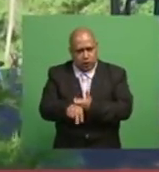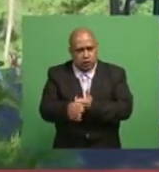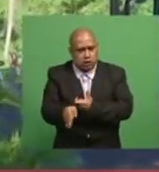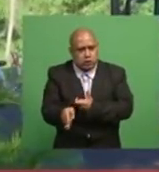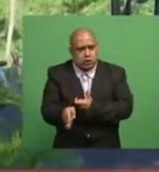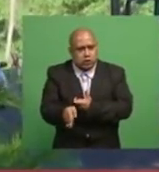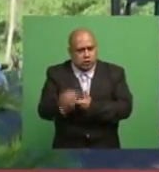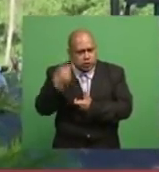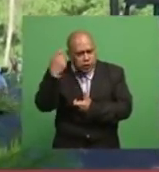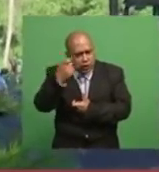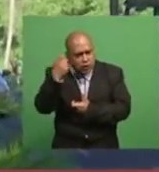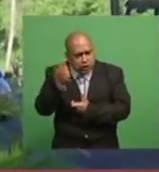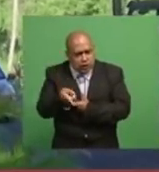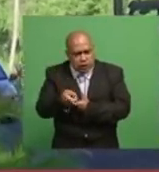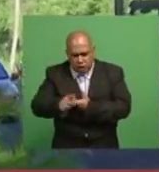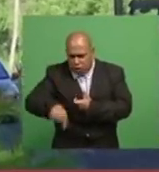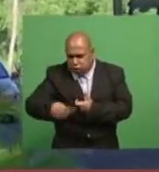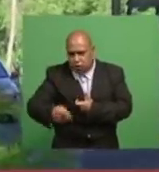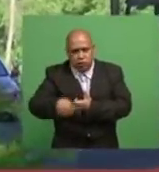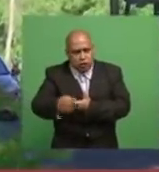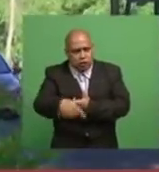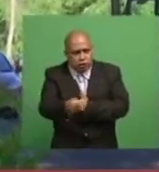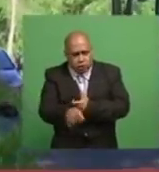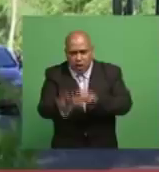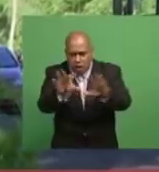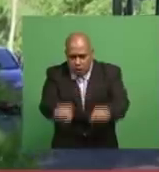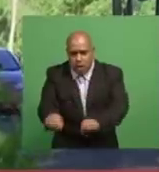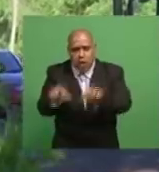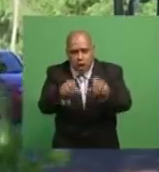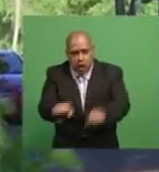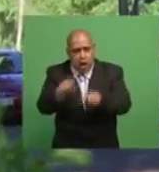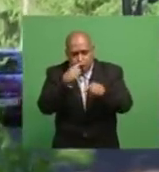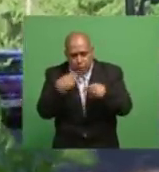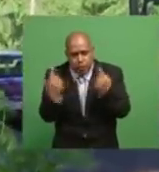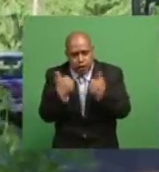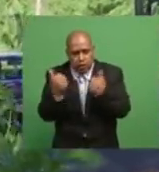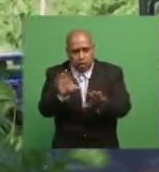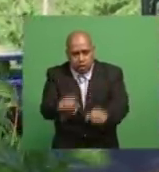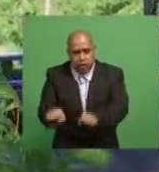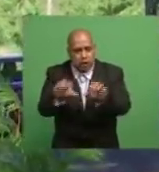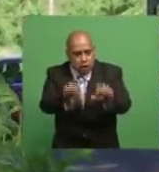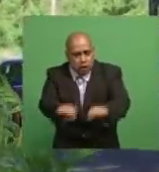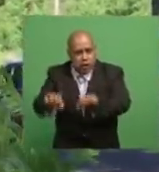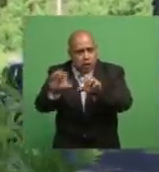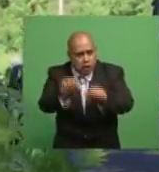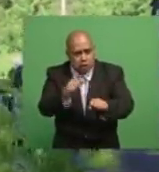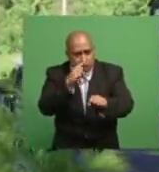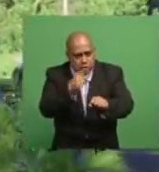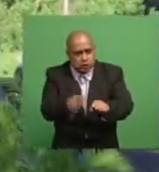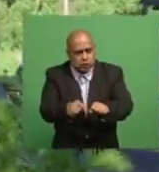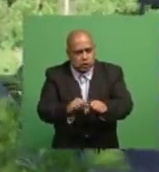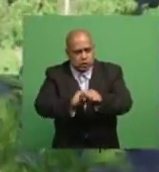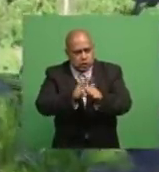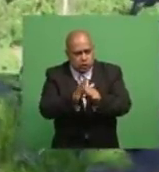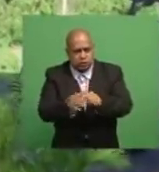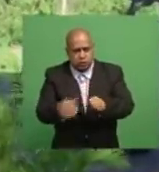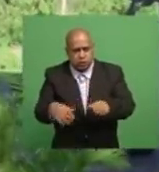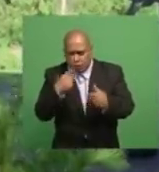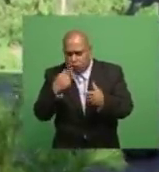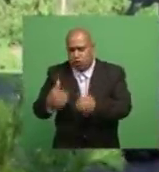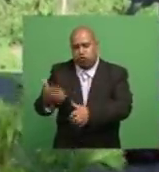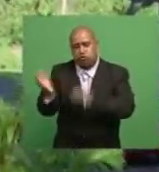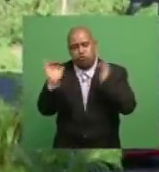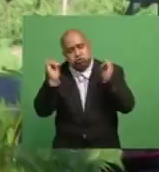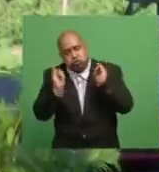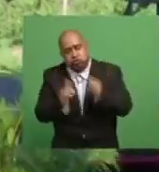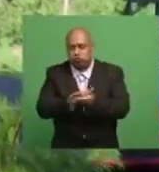make people, to make arrests with people failing to comply with directives on social gatherings and on the curfew. And we'll